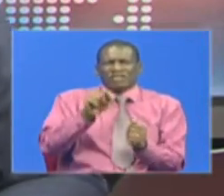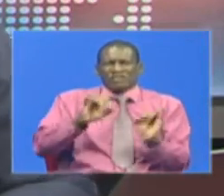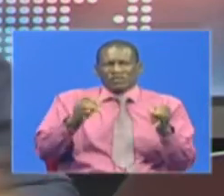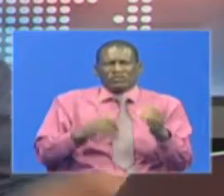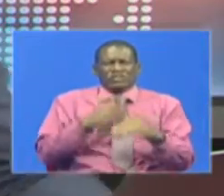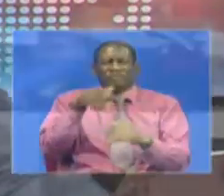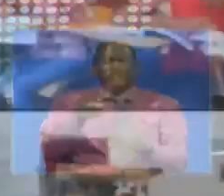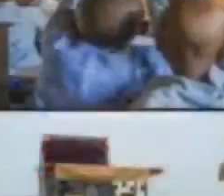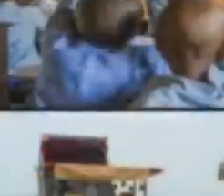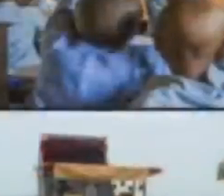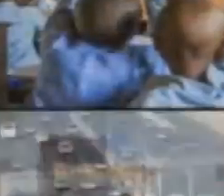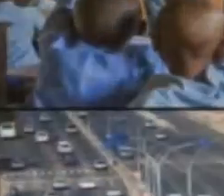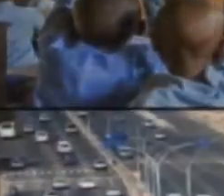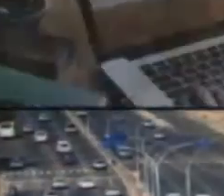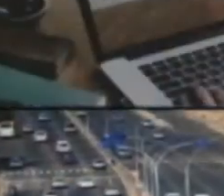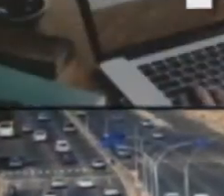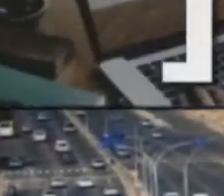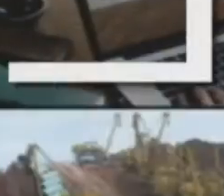this.